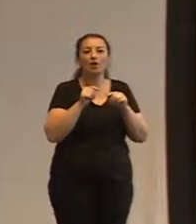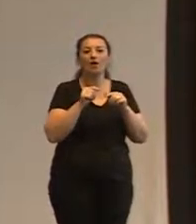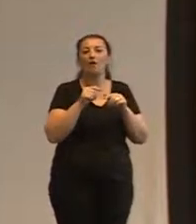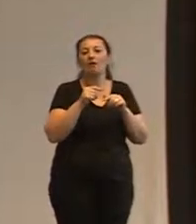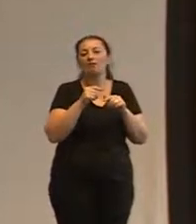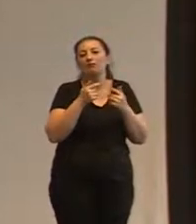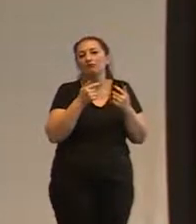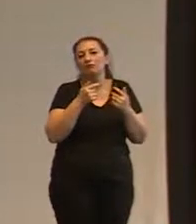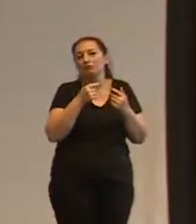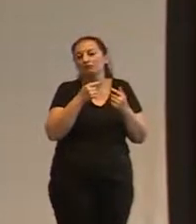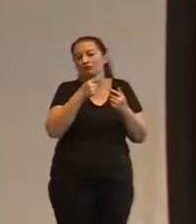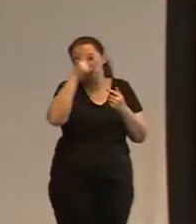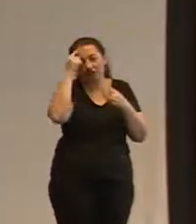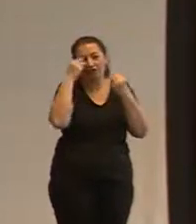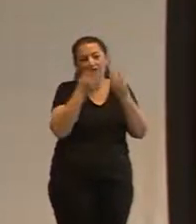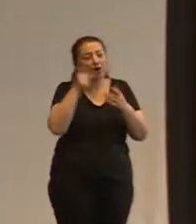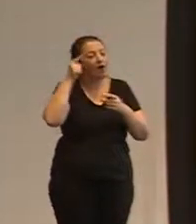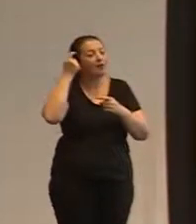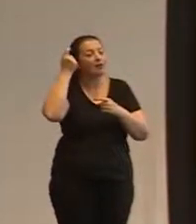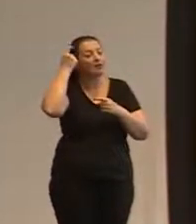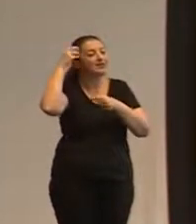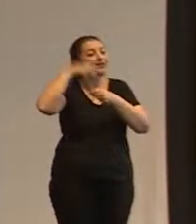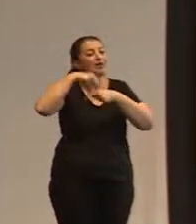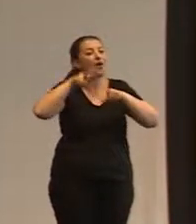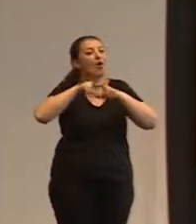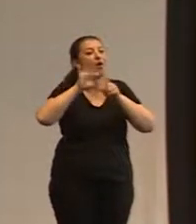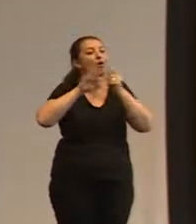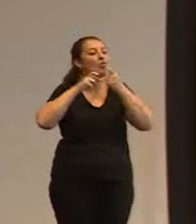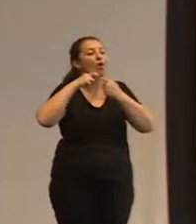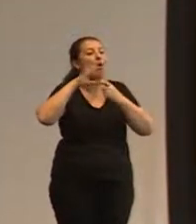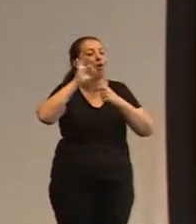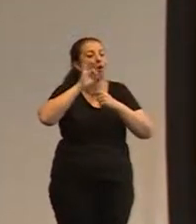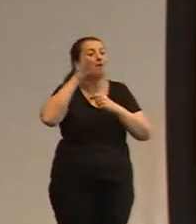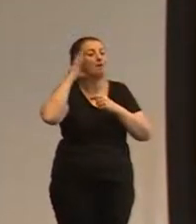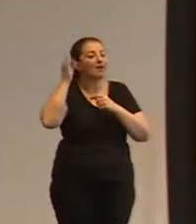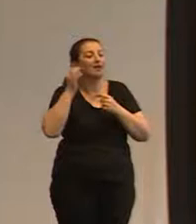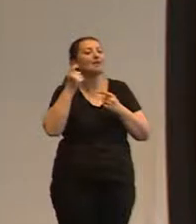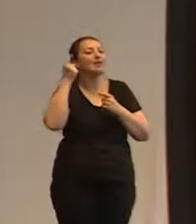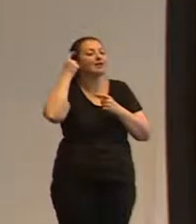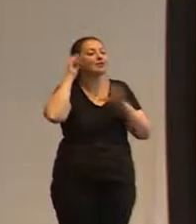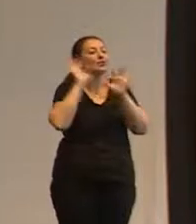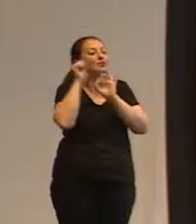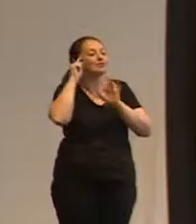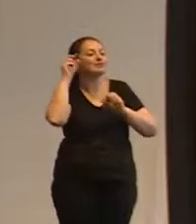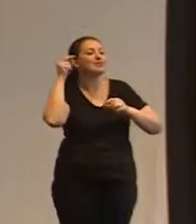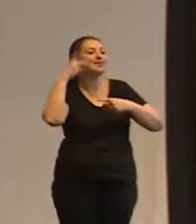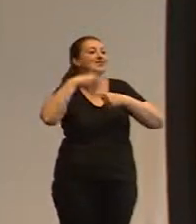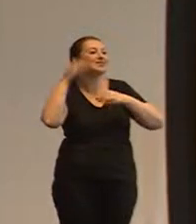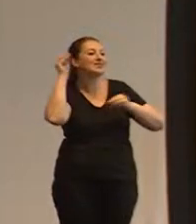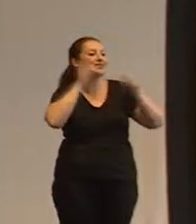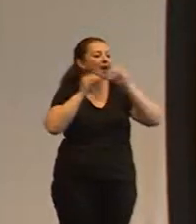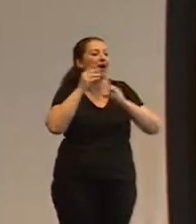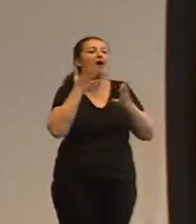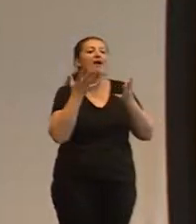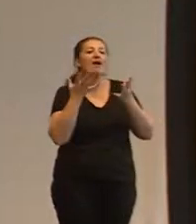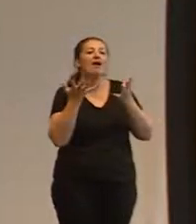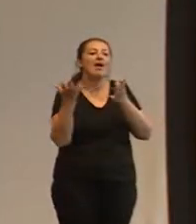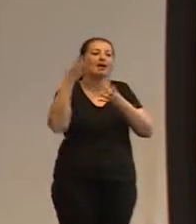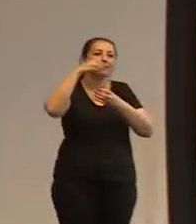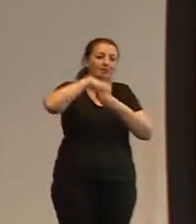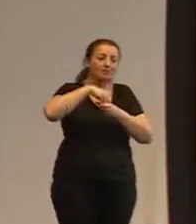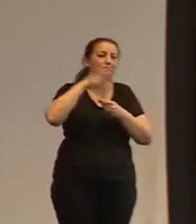to each and every one of those issues and this is thanks to the collaboration of neuroscience and